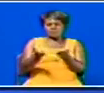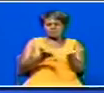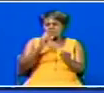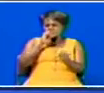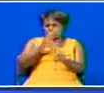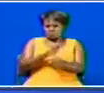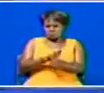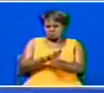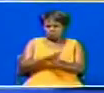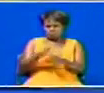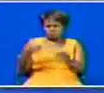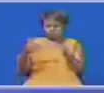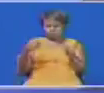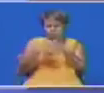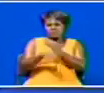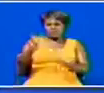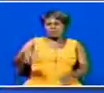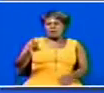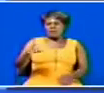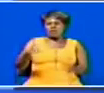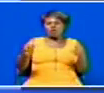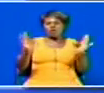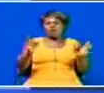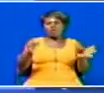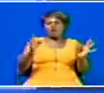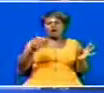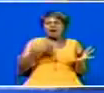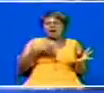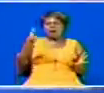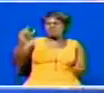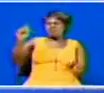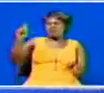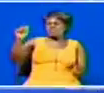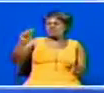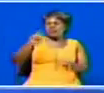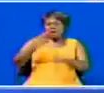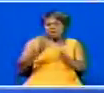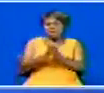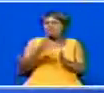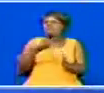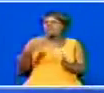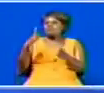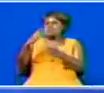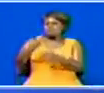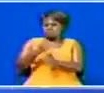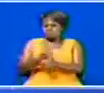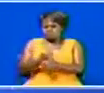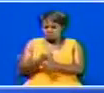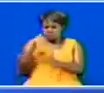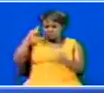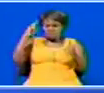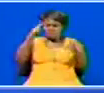promises to disrupt the market with daring offerings in the data and voice spaces. And according to the company, it is aimed